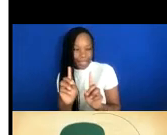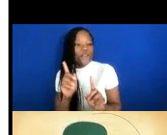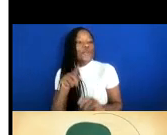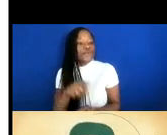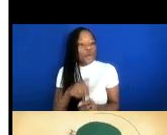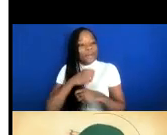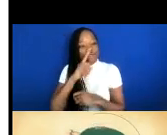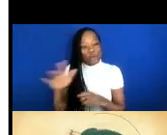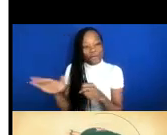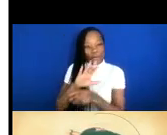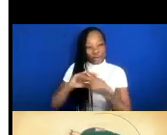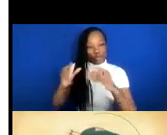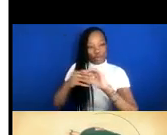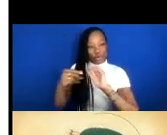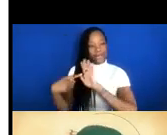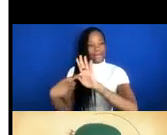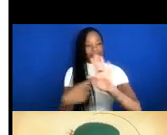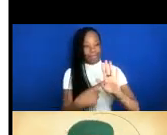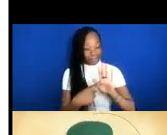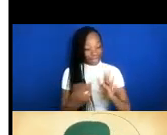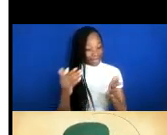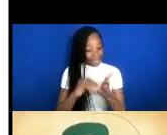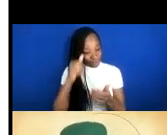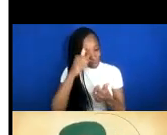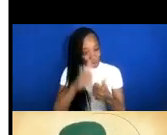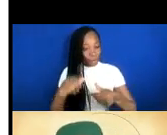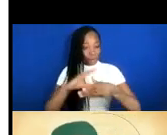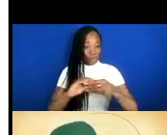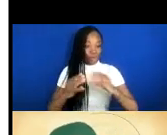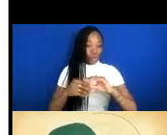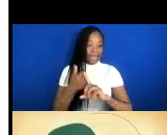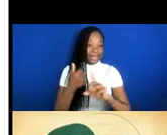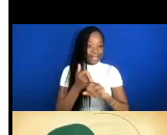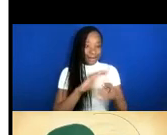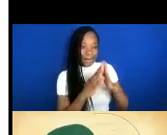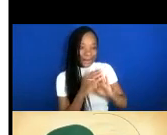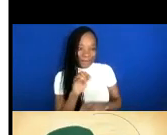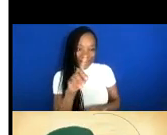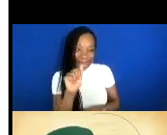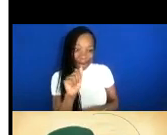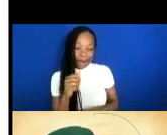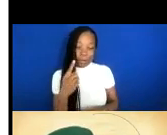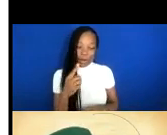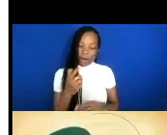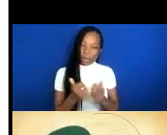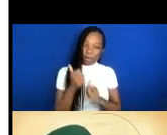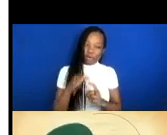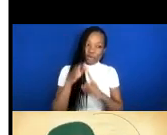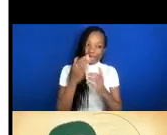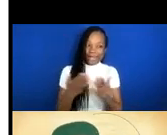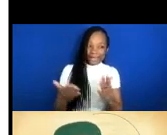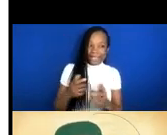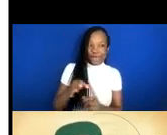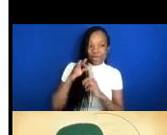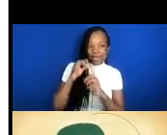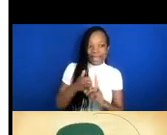told. And again, because as I said earlier, stories are also data. One of the most unique things and the impacts that our research has